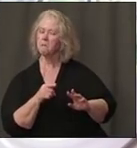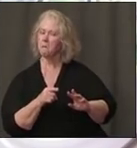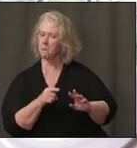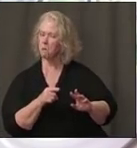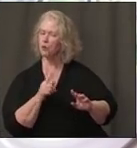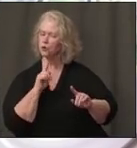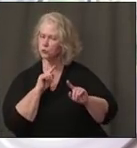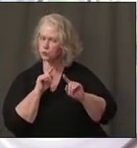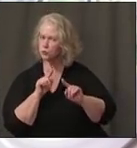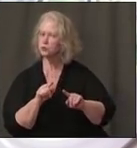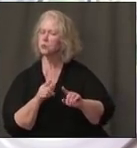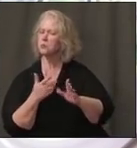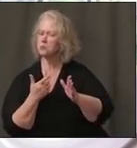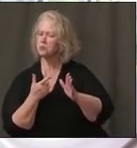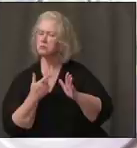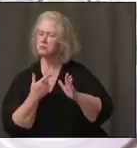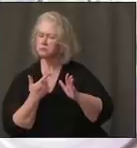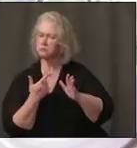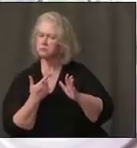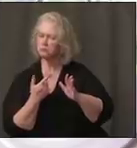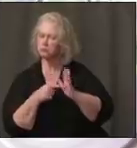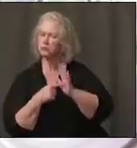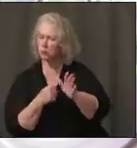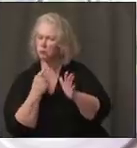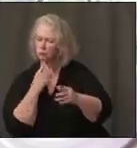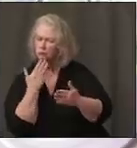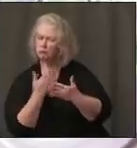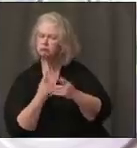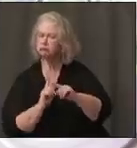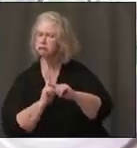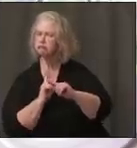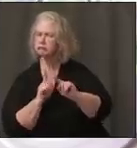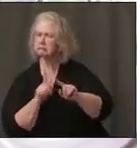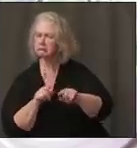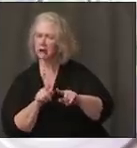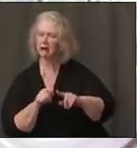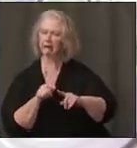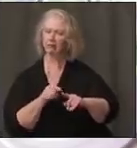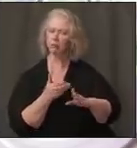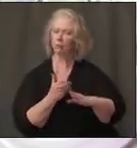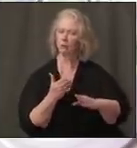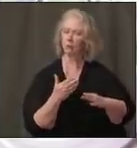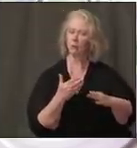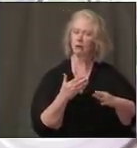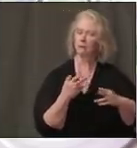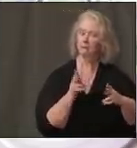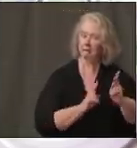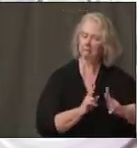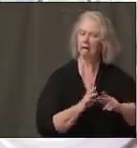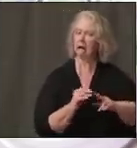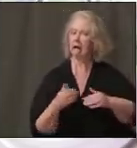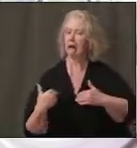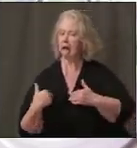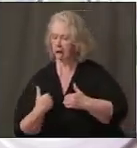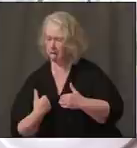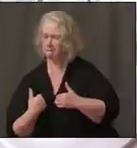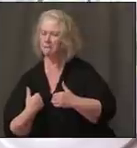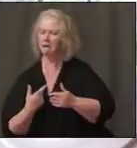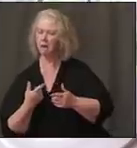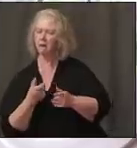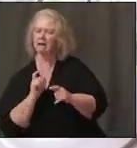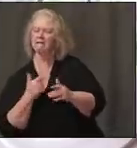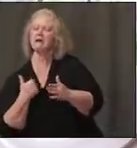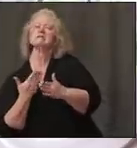in people and in animals that is suggestive that we should be able to use a vaccine to confer some level of